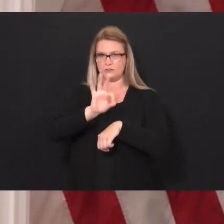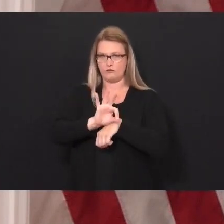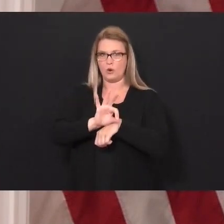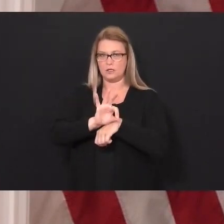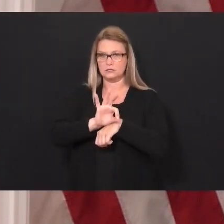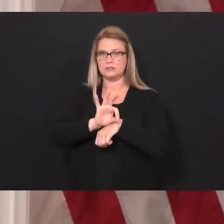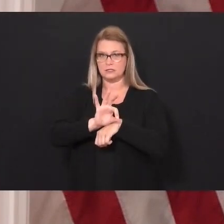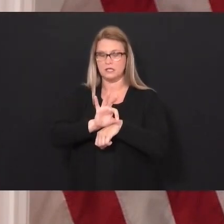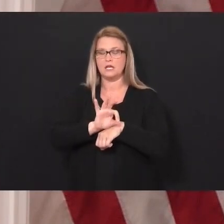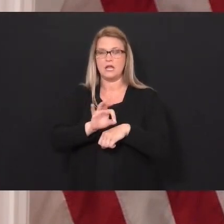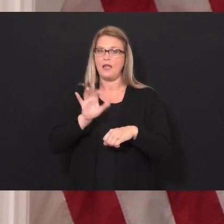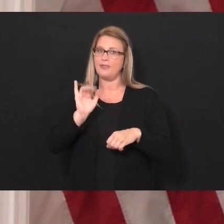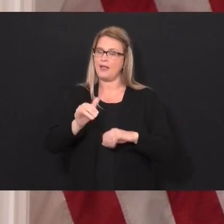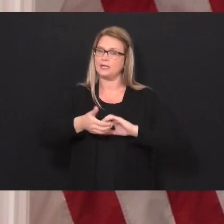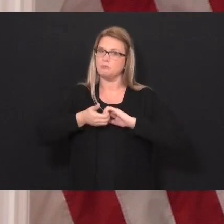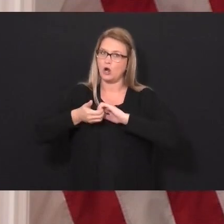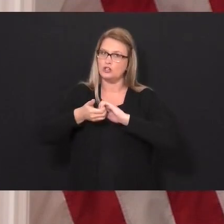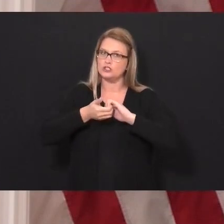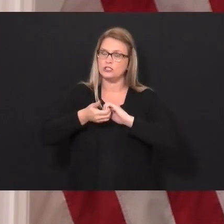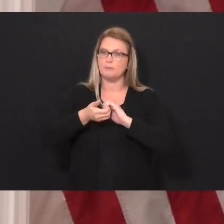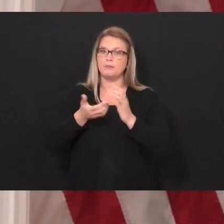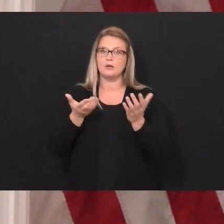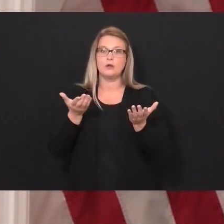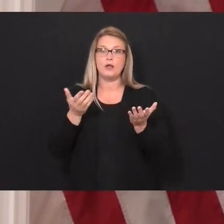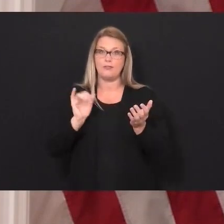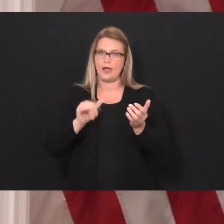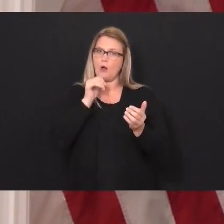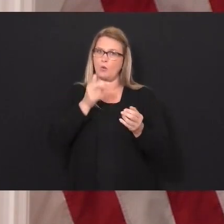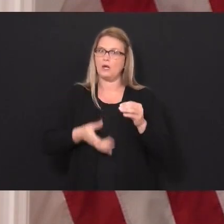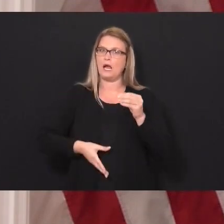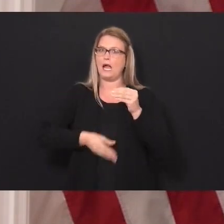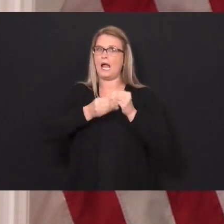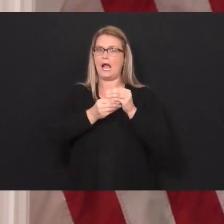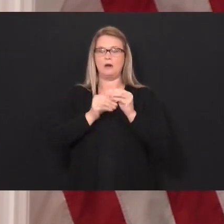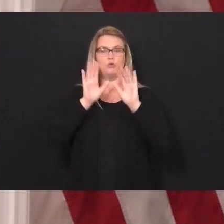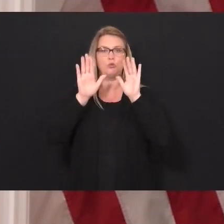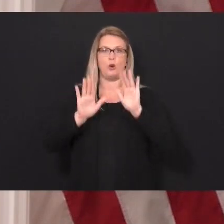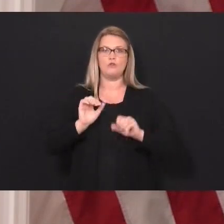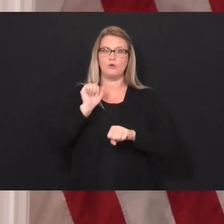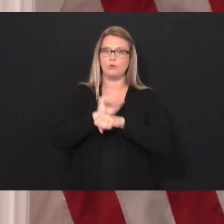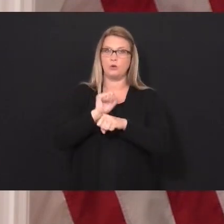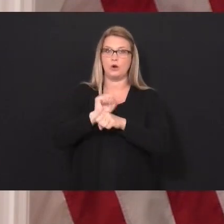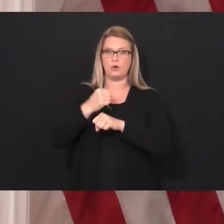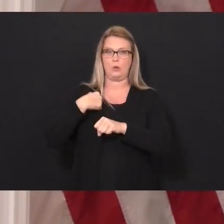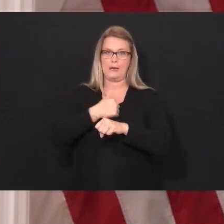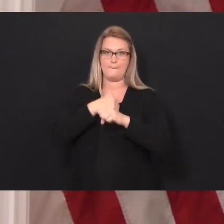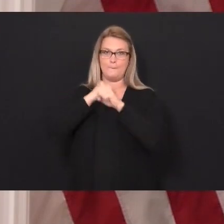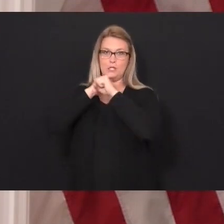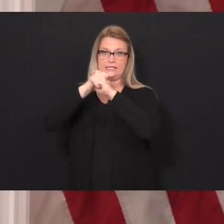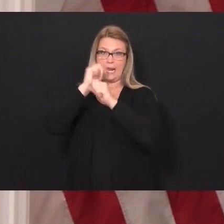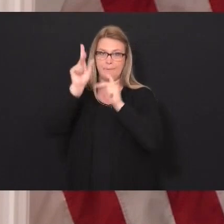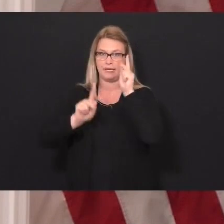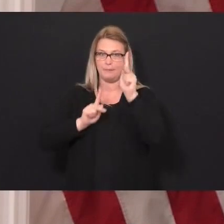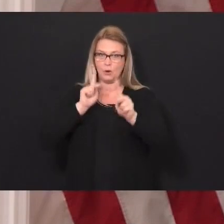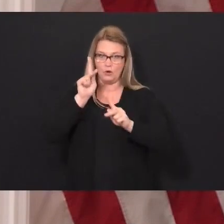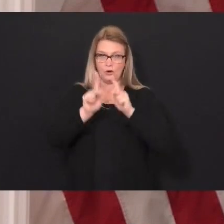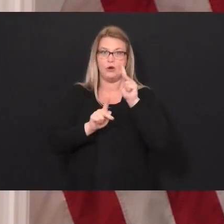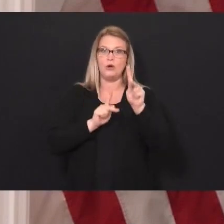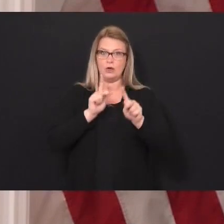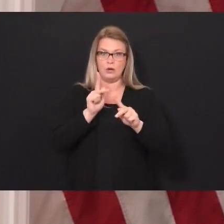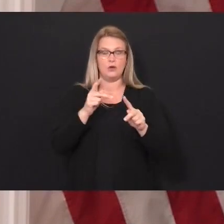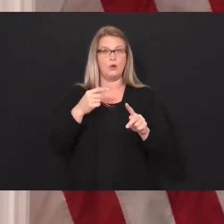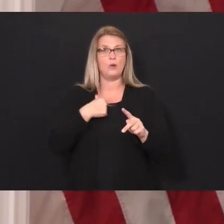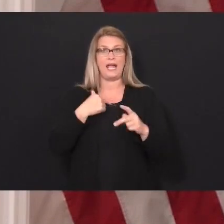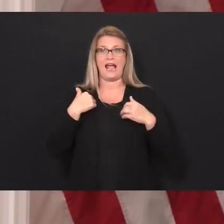phenomenal partnership because it's going to build on a lot of the wonderful work that our Consumer Protection Division is involved in. We've dealt with